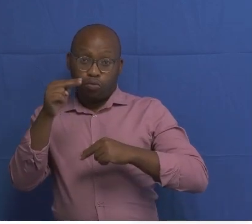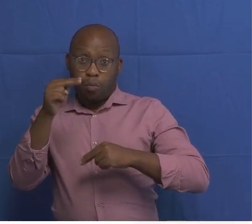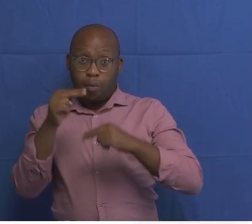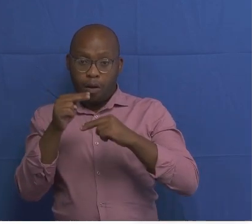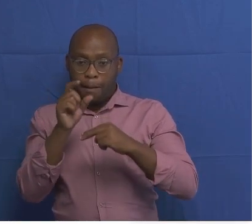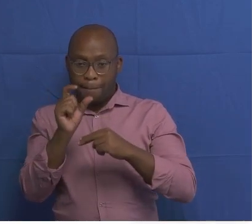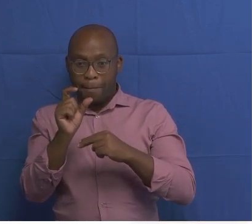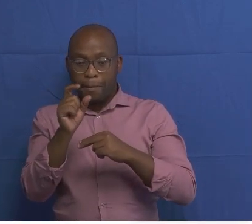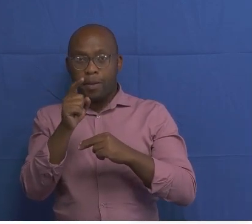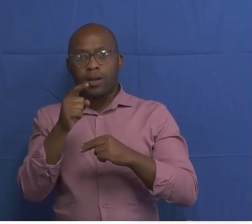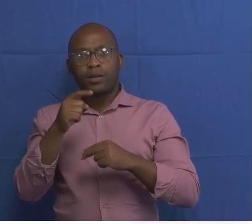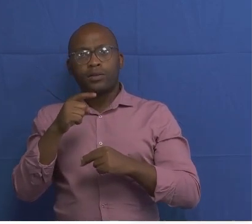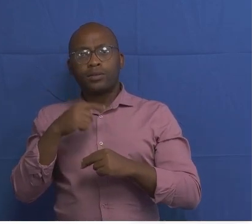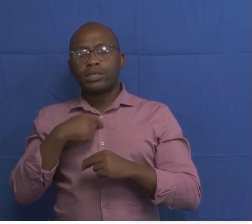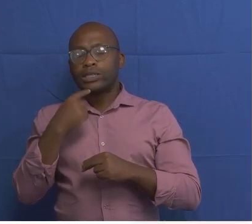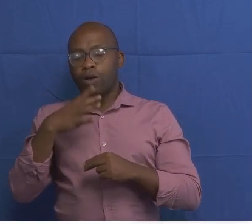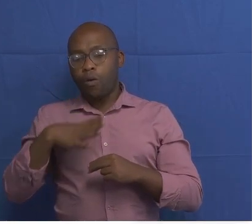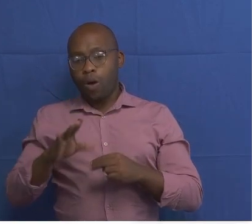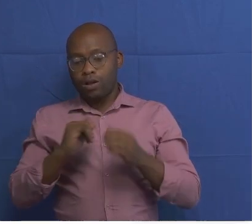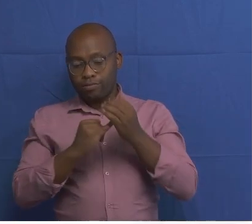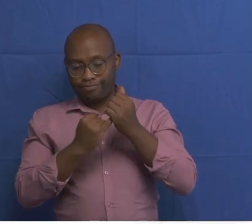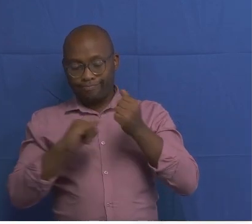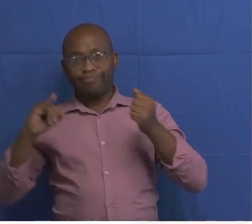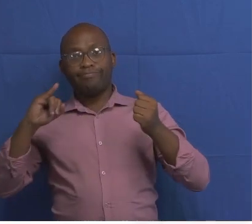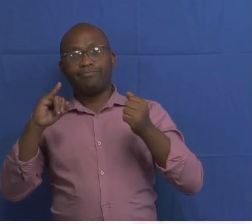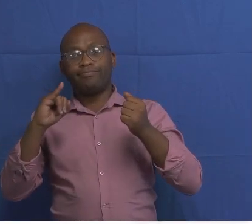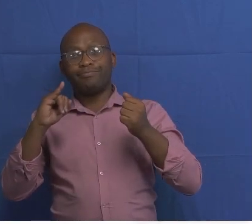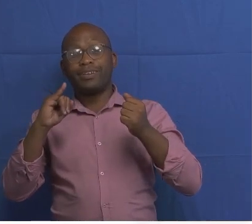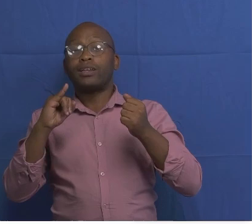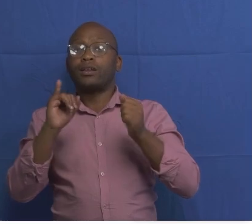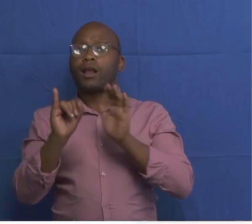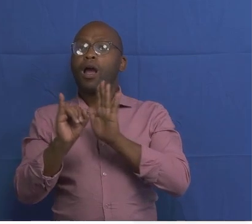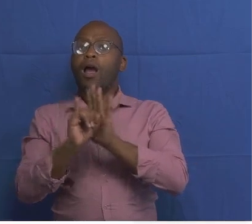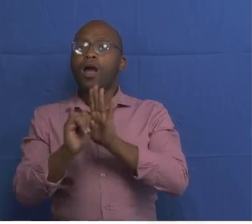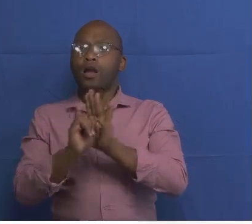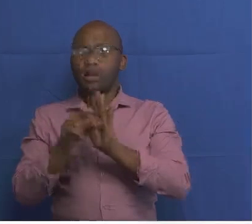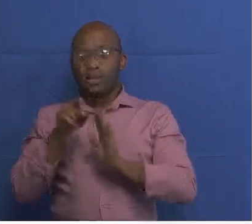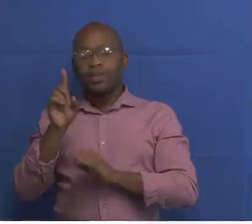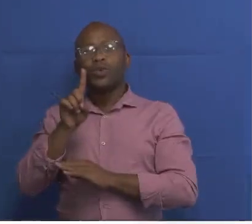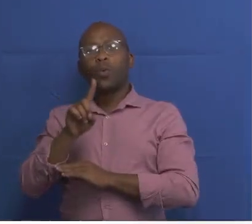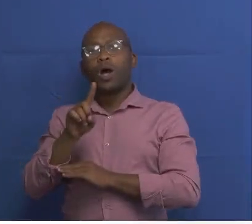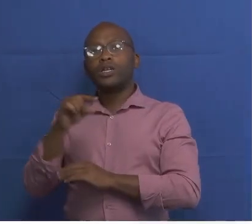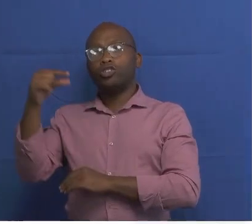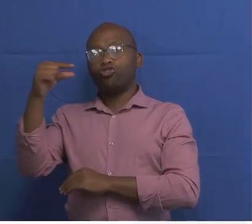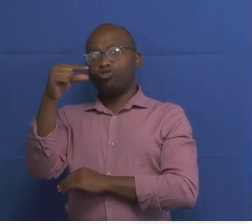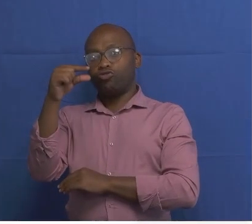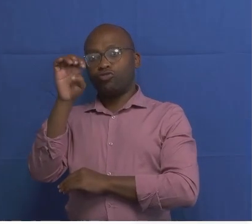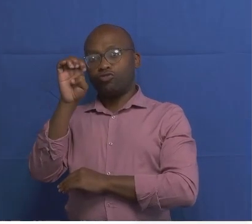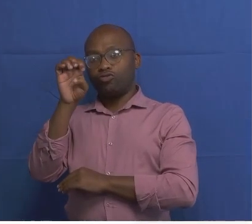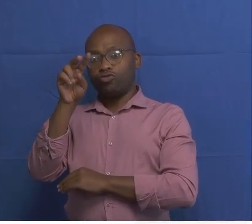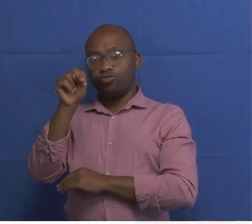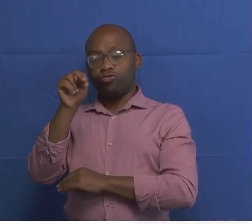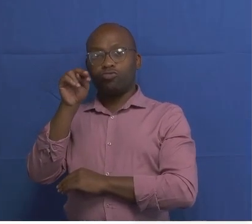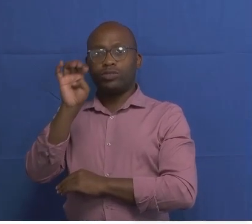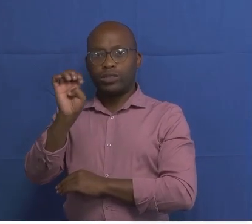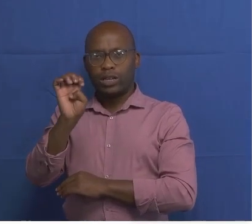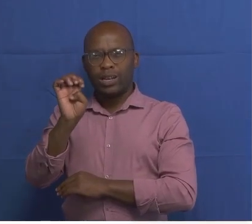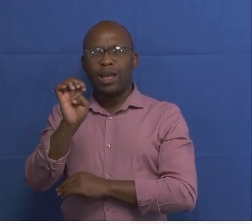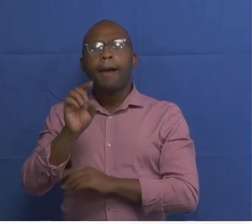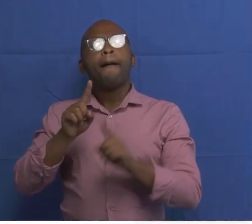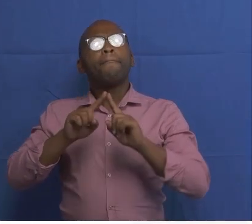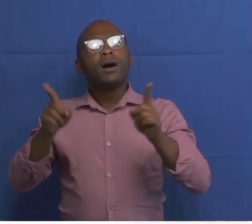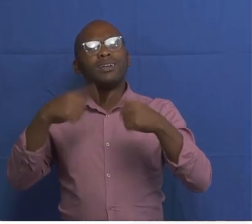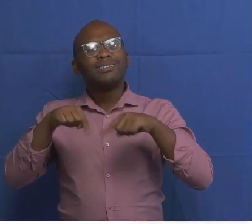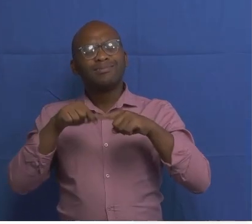particular characteristic is called a gene. But now remember, how do we find this DNA in the nucleus?